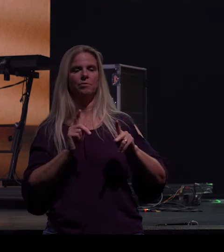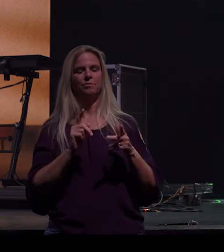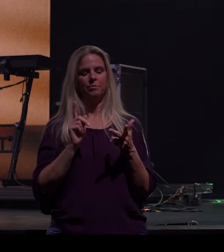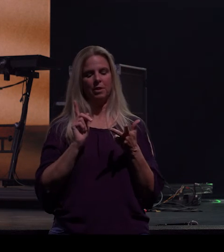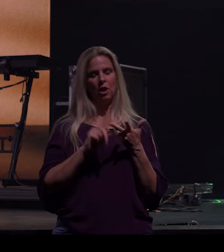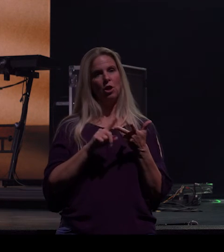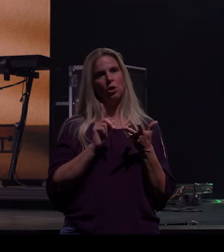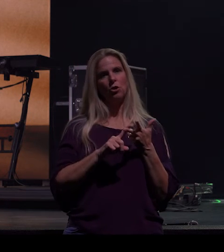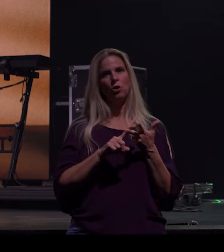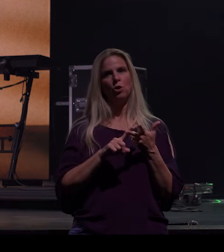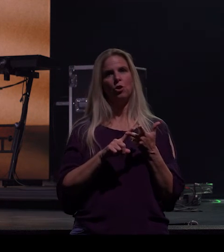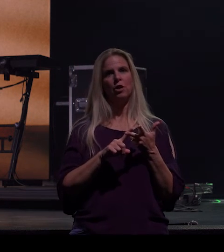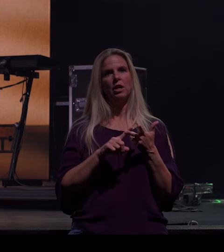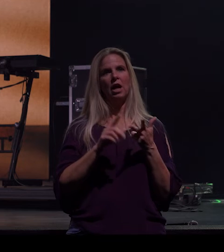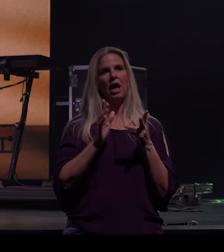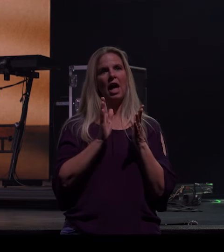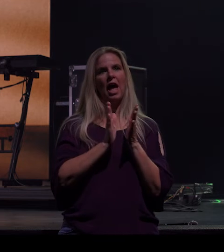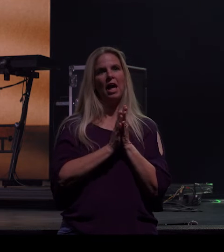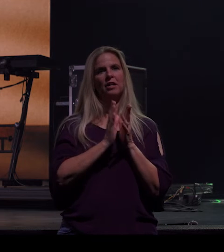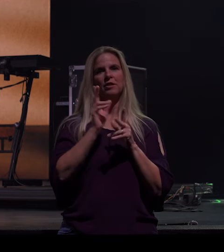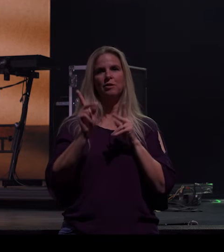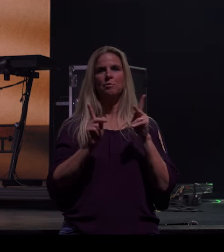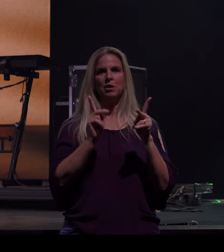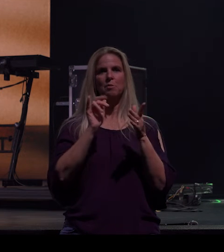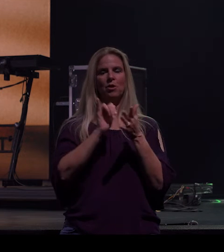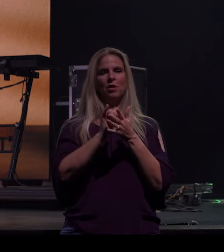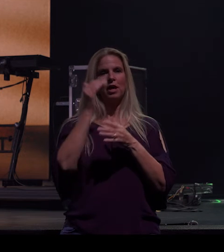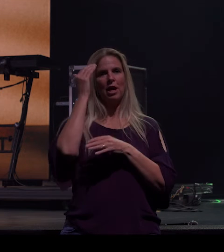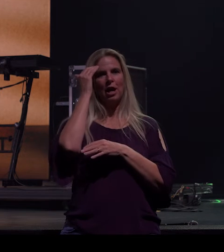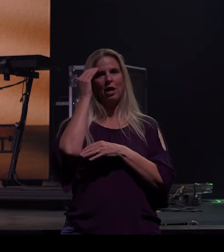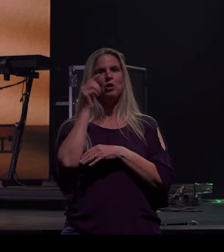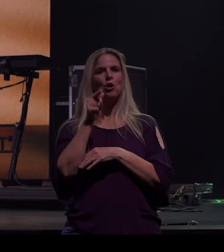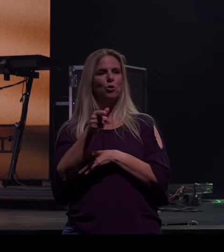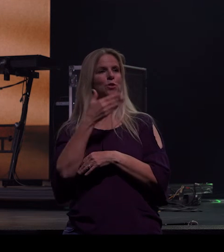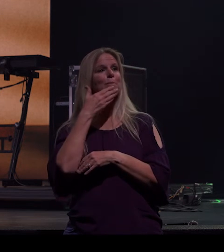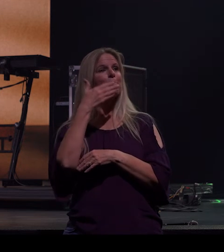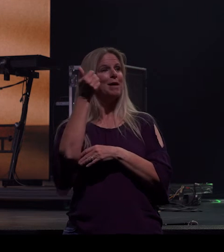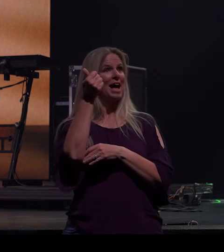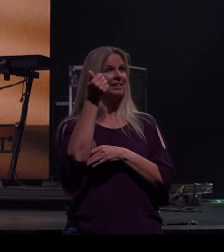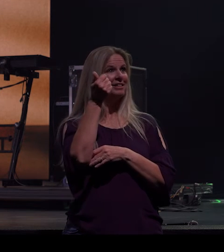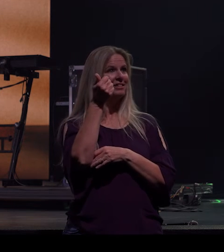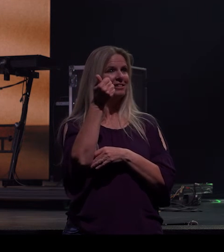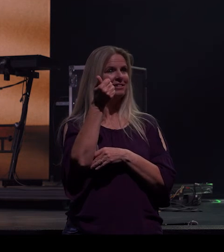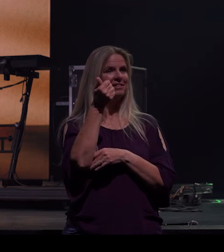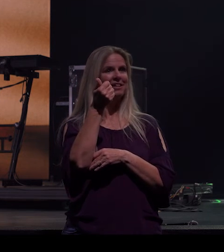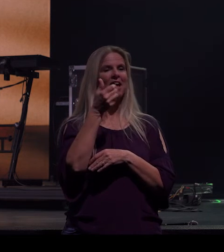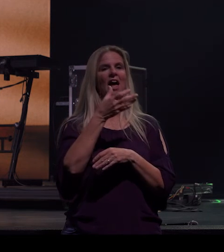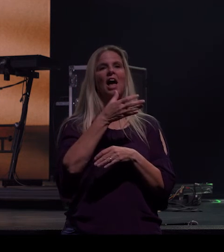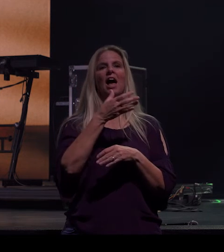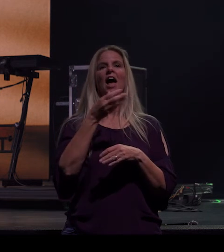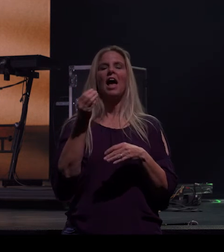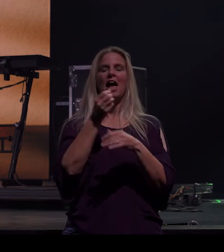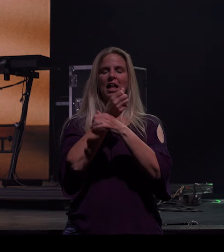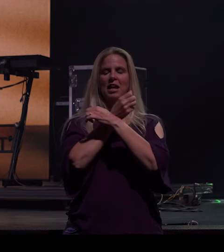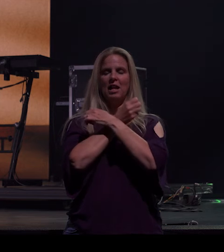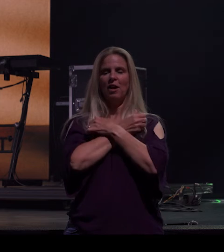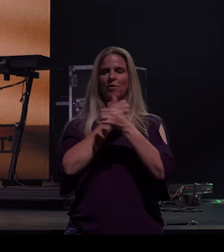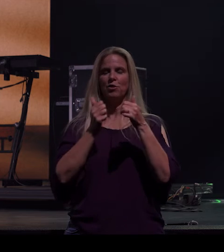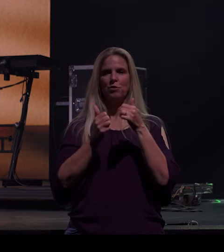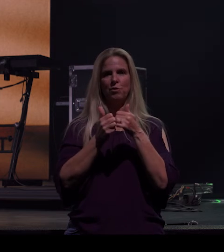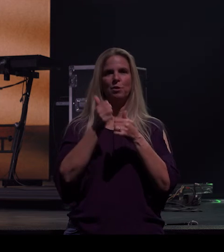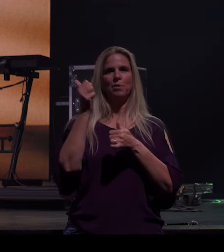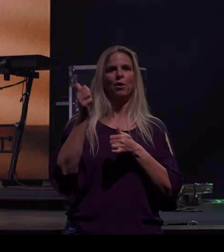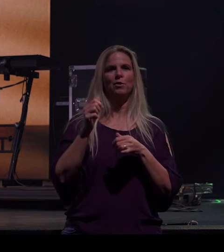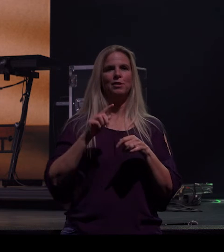Ask people that know you the best and love you the most. Ask people that know you the best. Why? So you don't try to steamroll them with